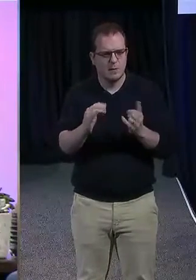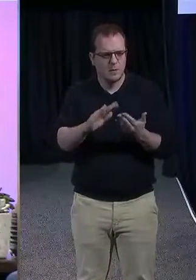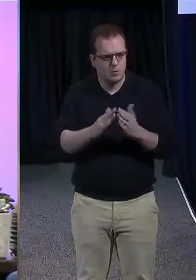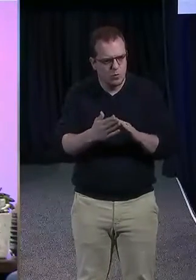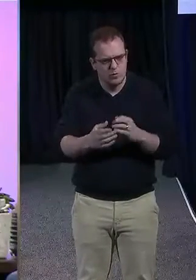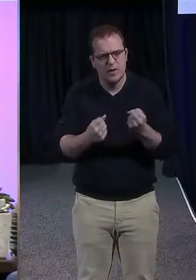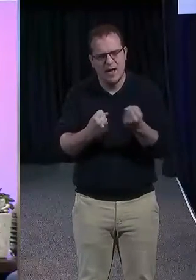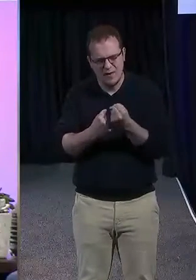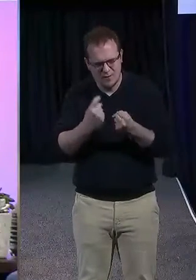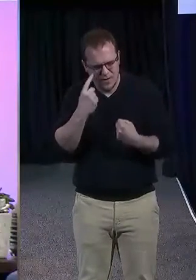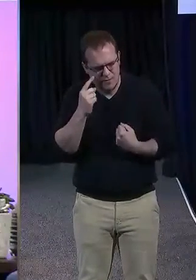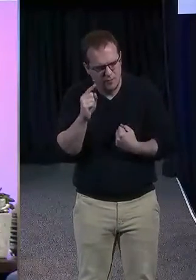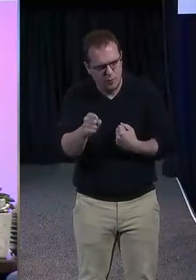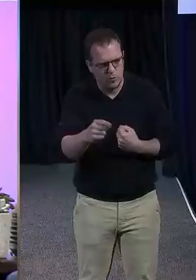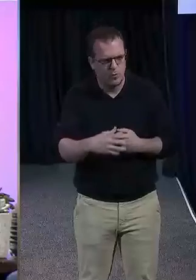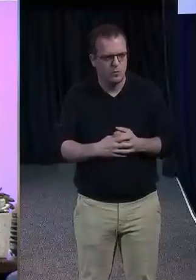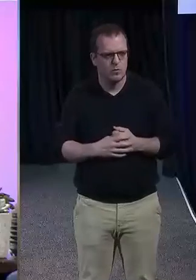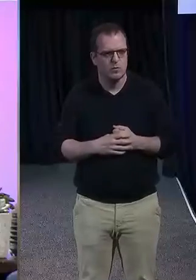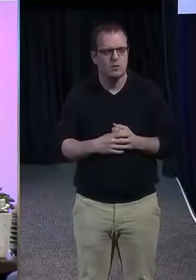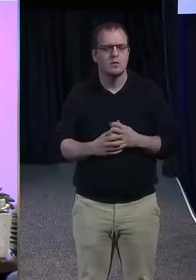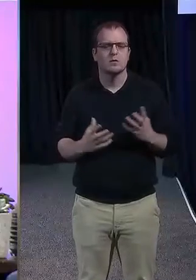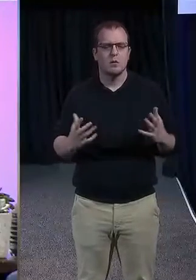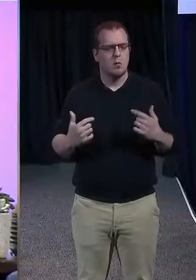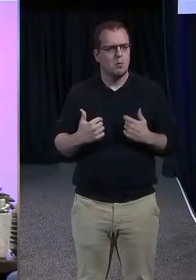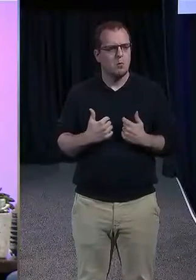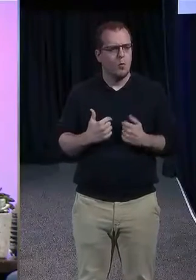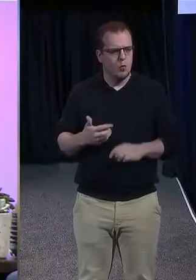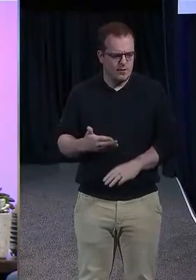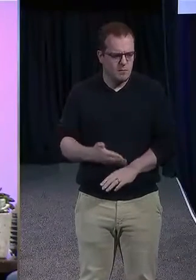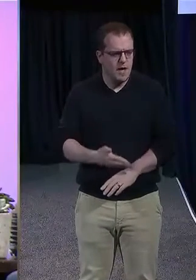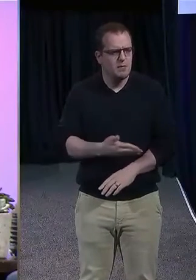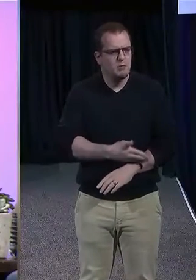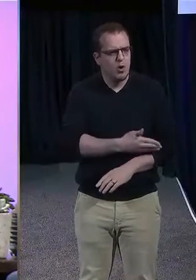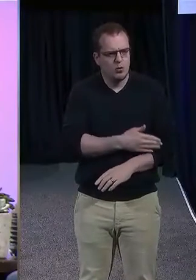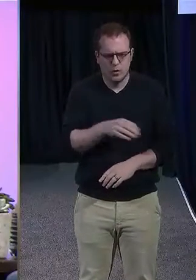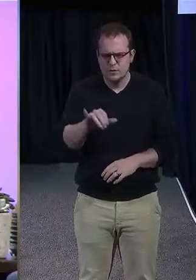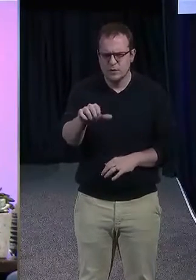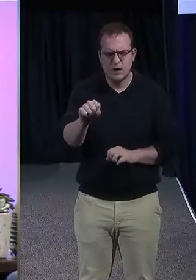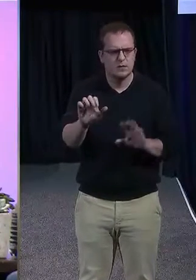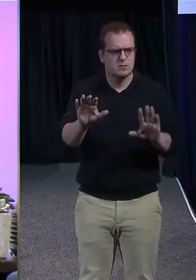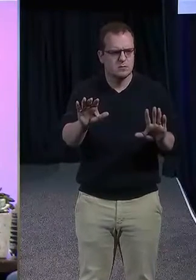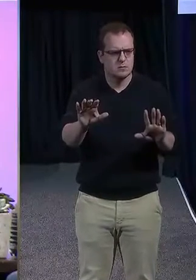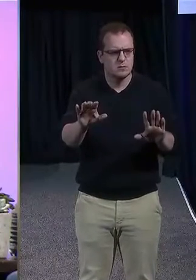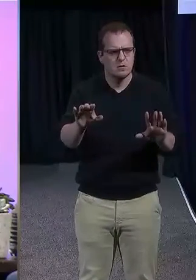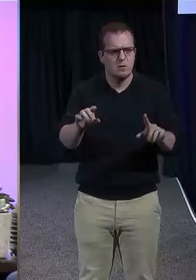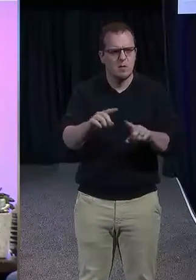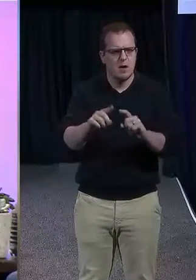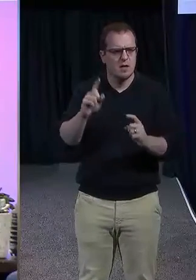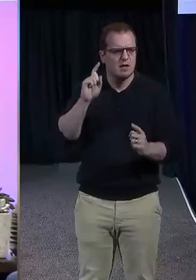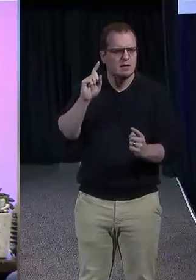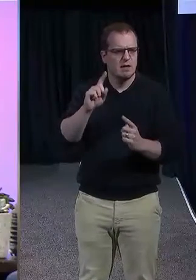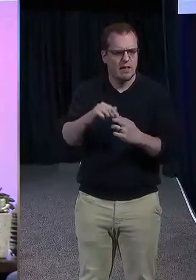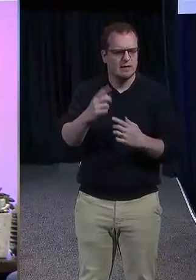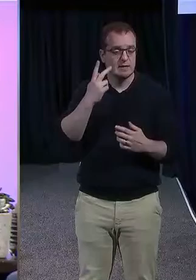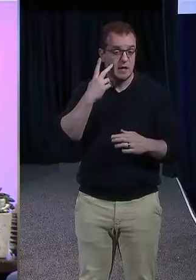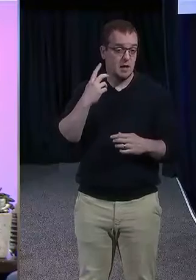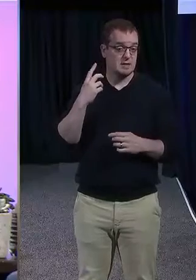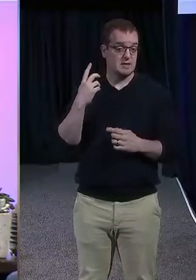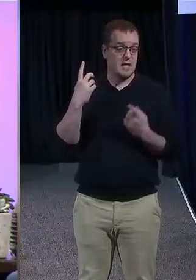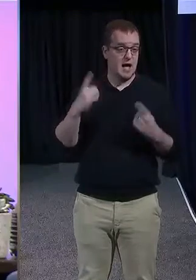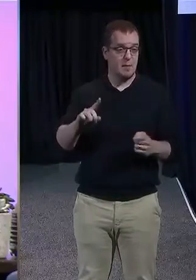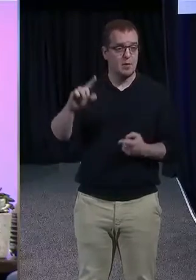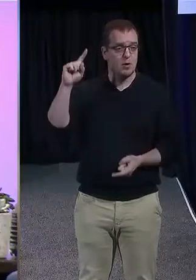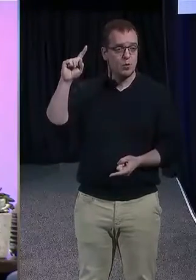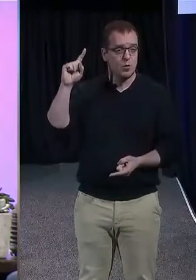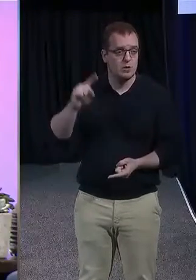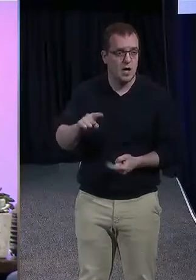advocate for them. So while we have made progress, until I can see a reduction in